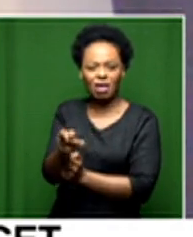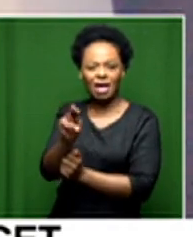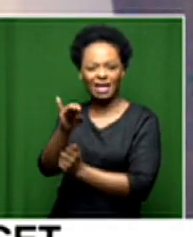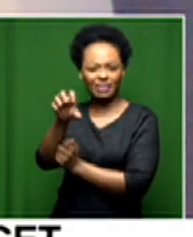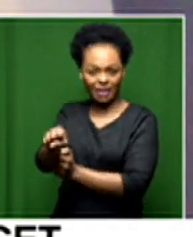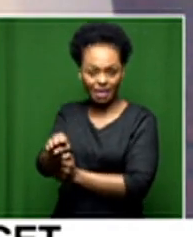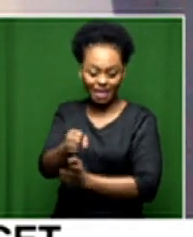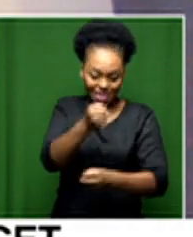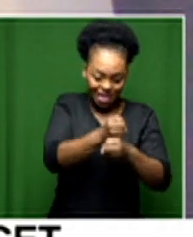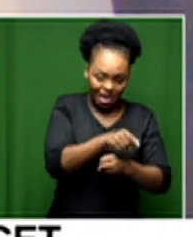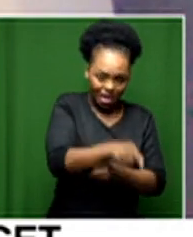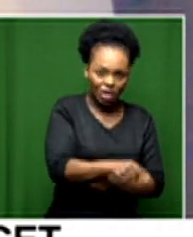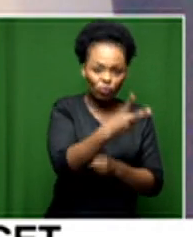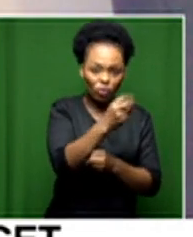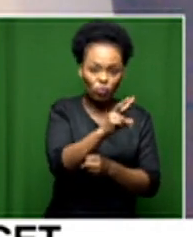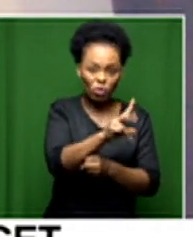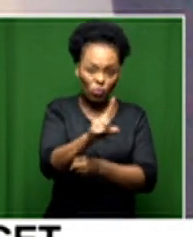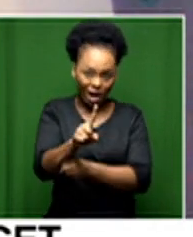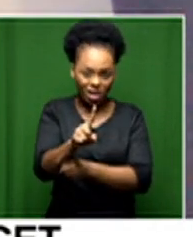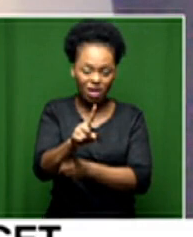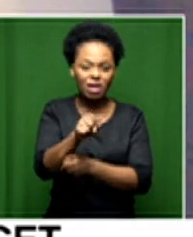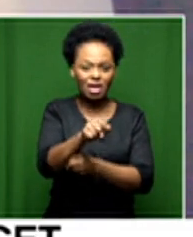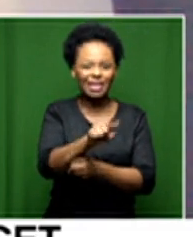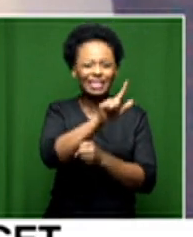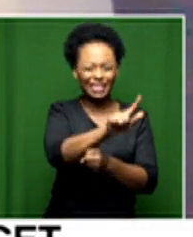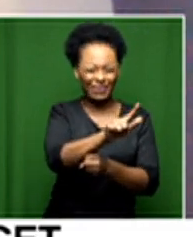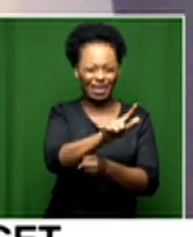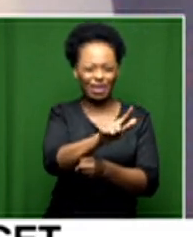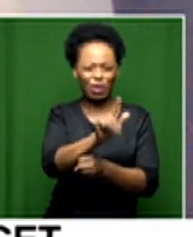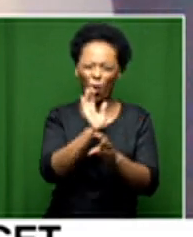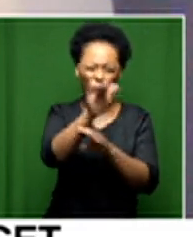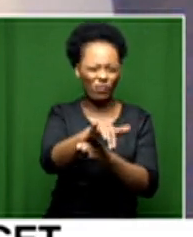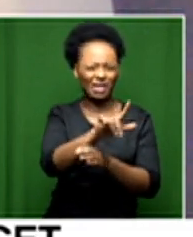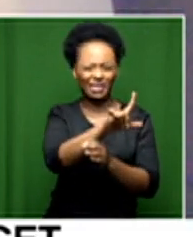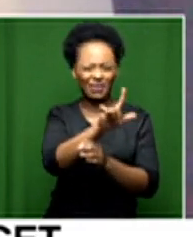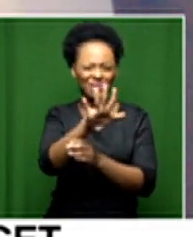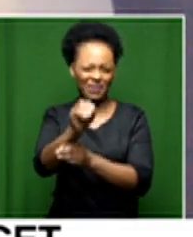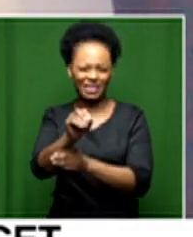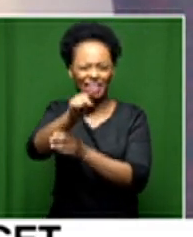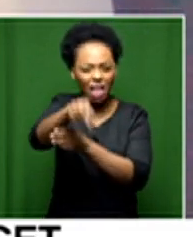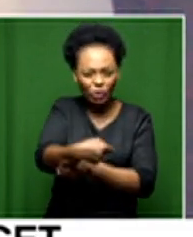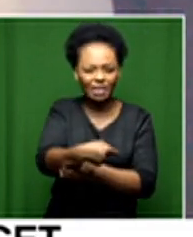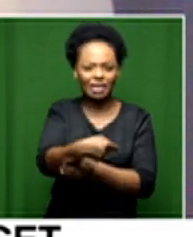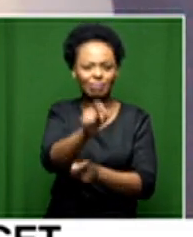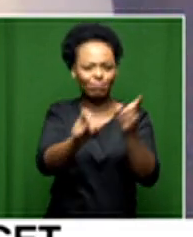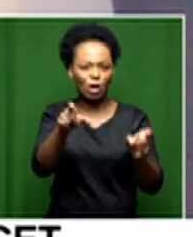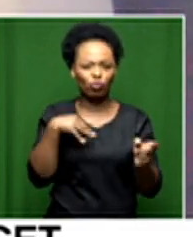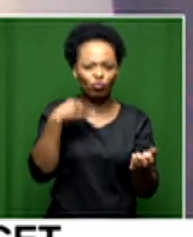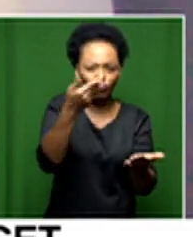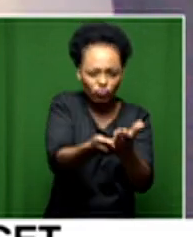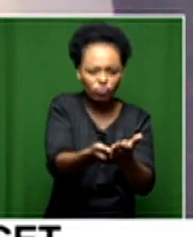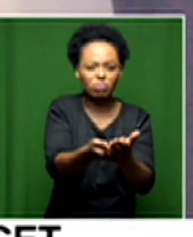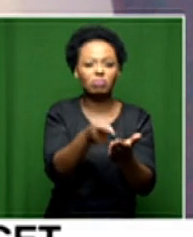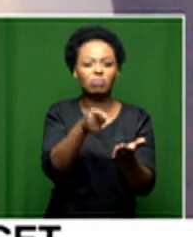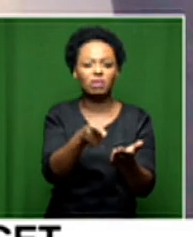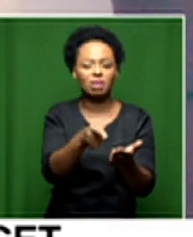This year, which is for 2021, we had over 750,000 students that applied through